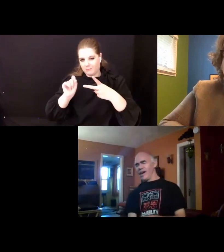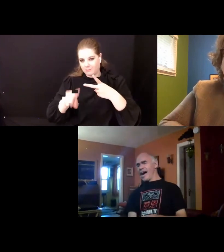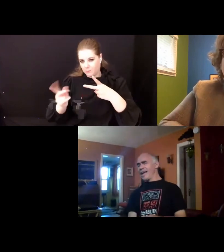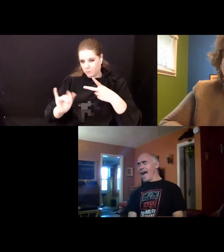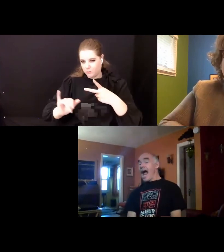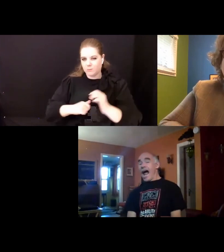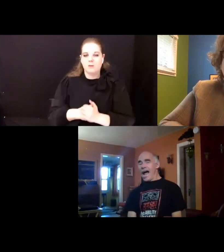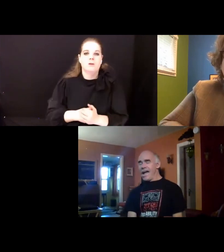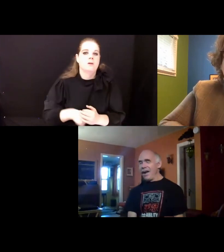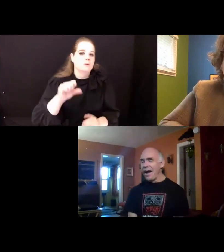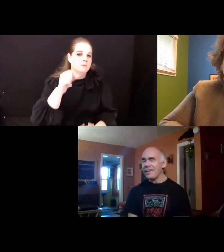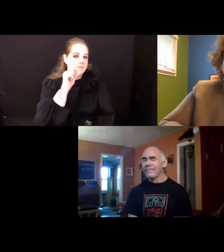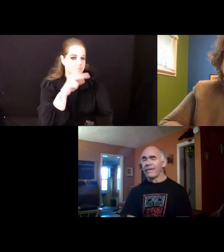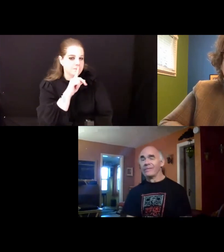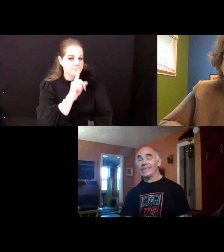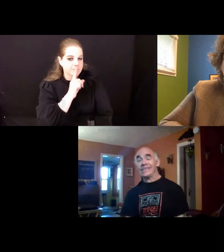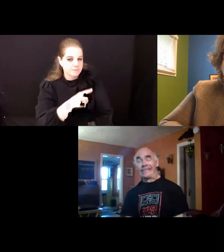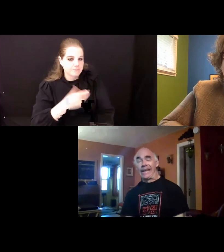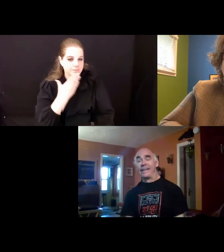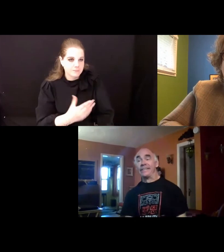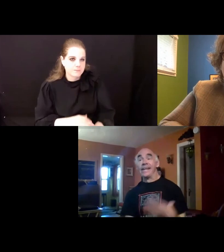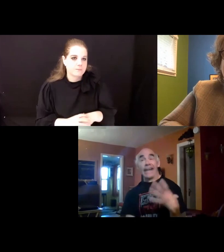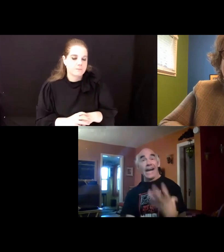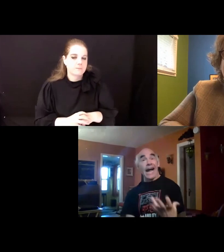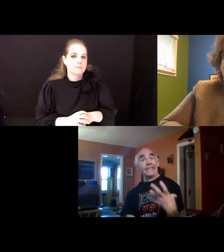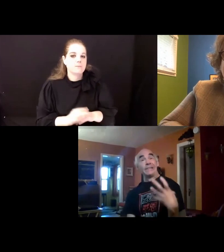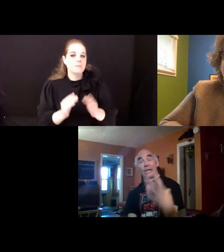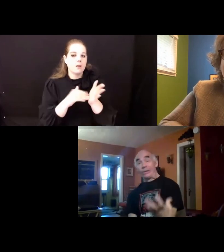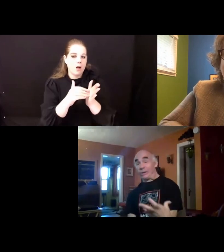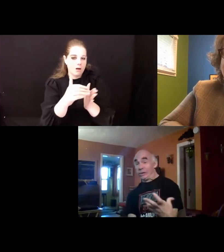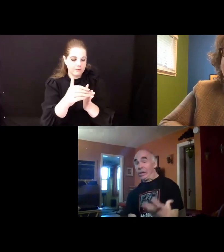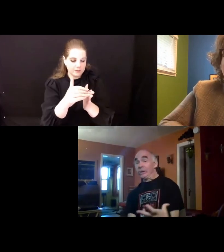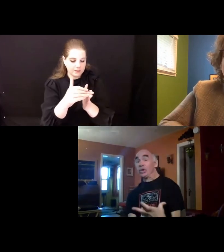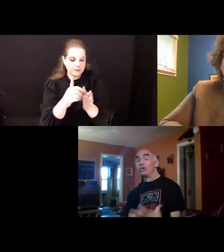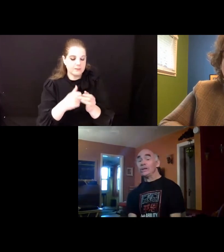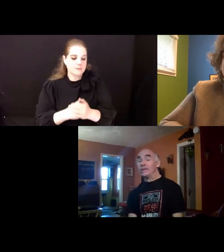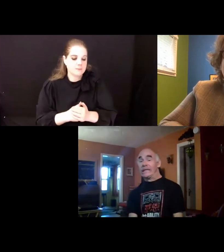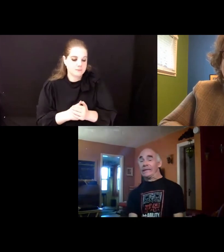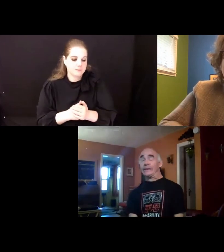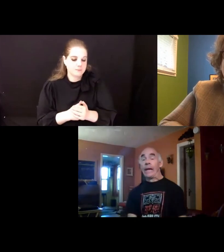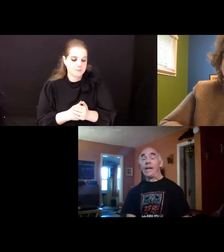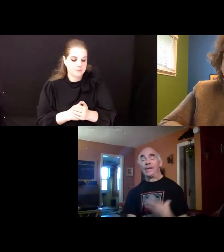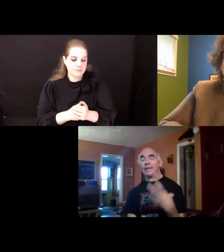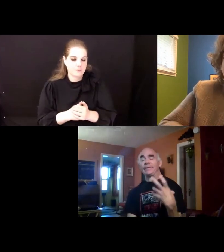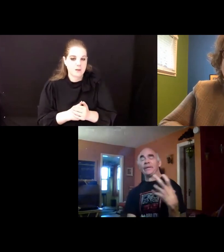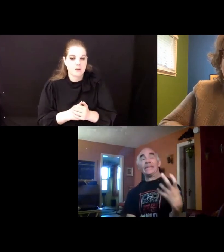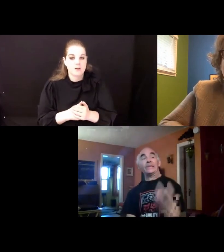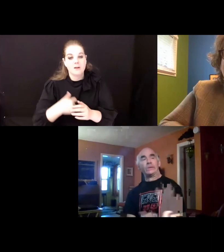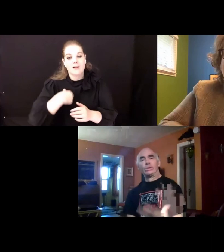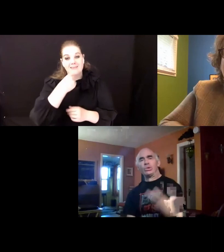Theo. I have often said, and I tell students this,